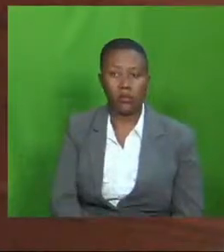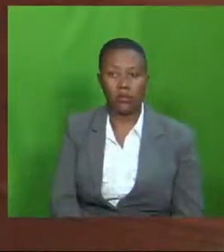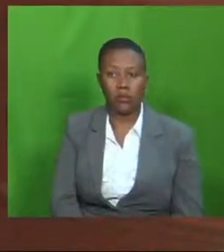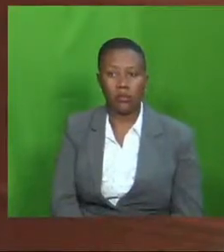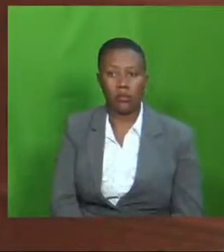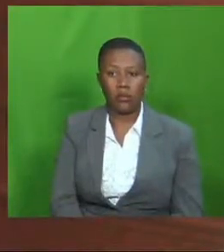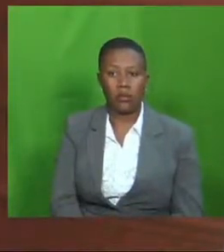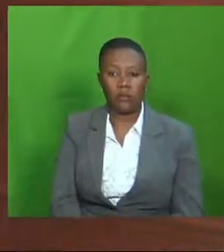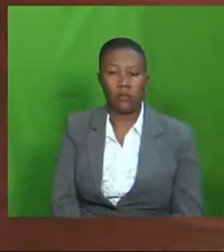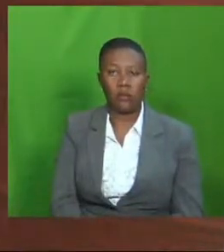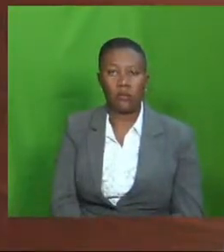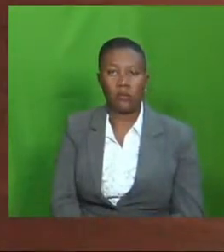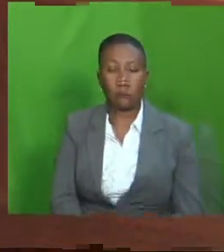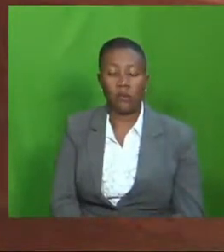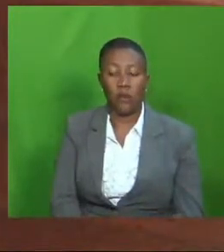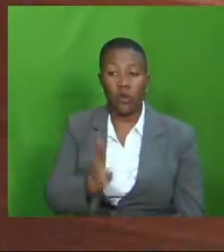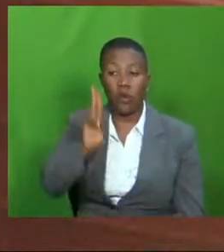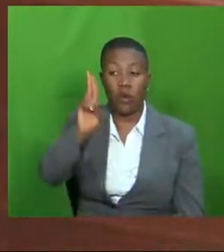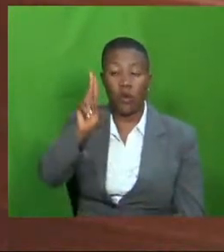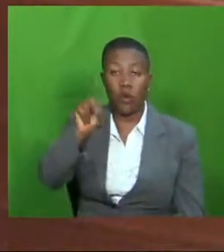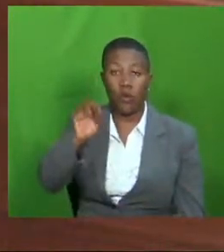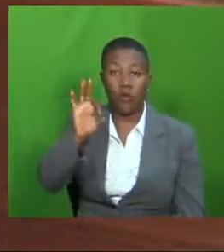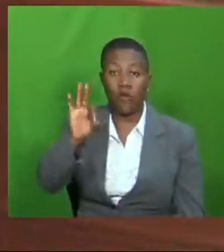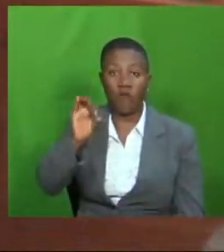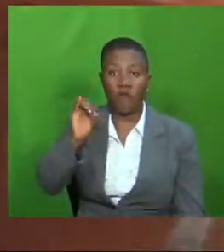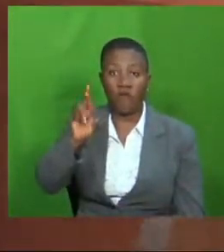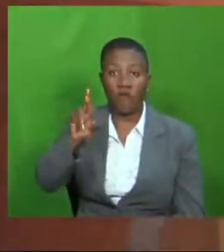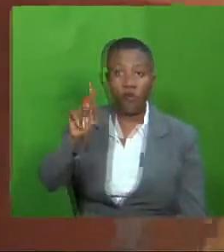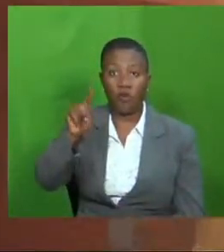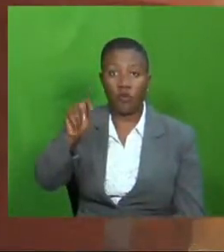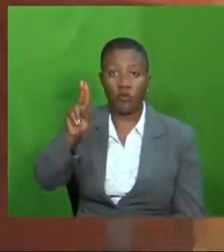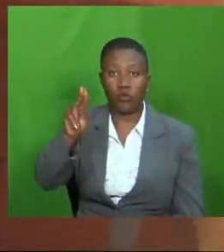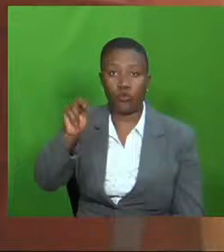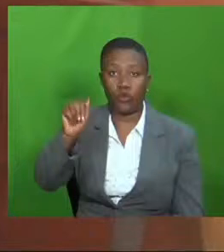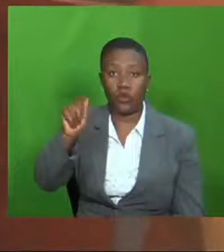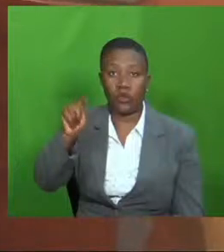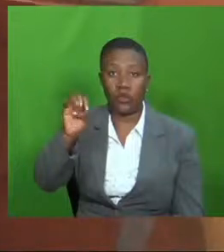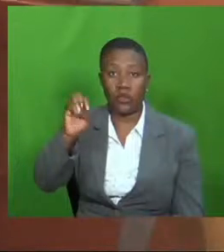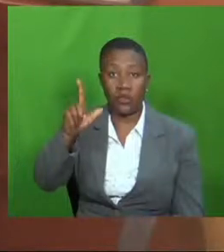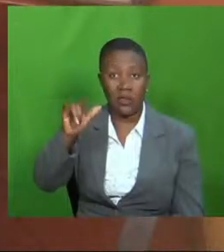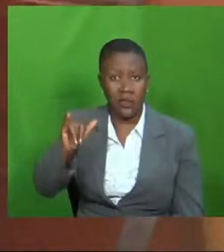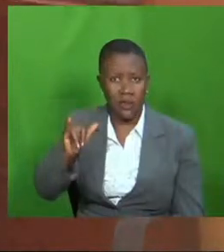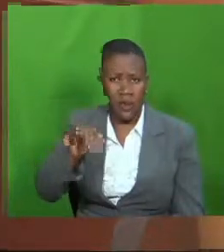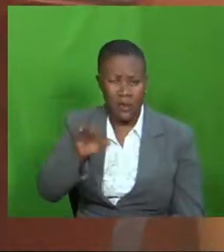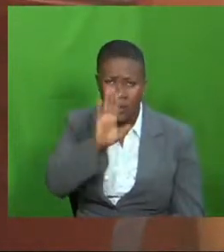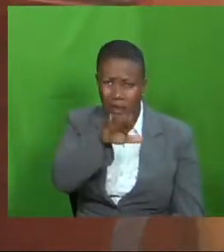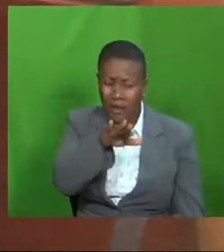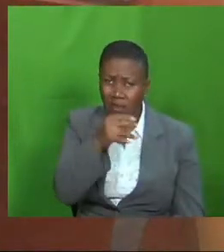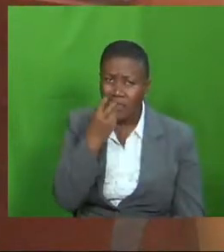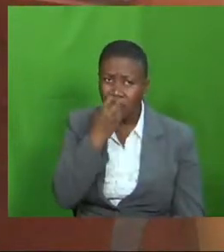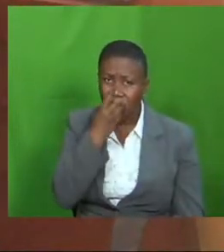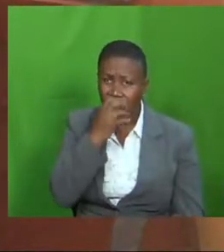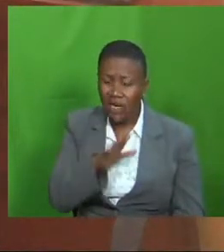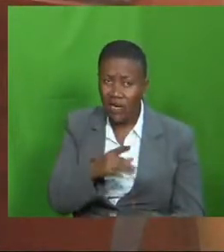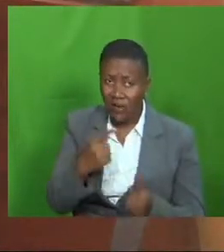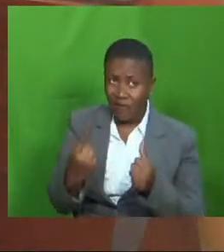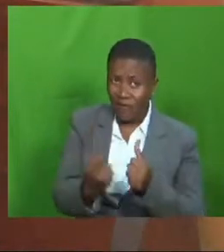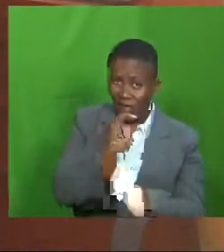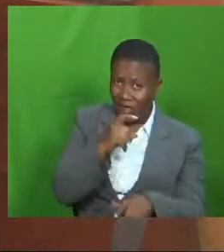me. Mr. Speaker, is it the first time the word unfortunate has been used in this House?